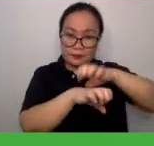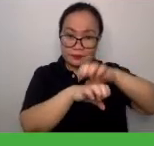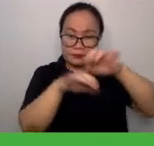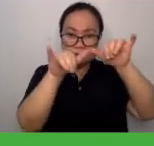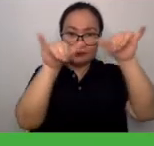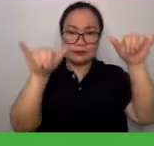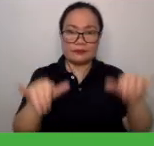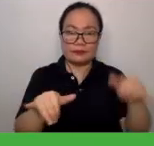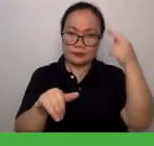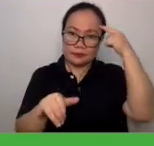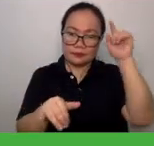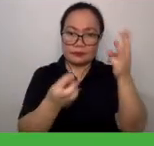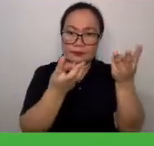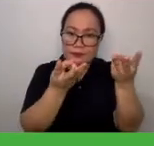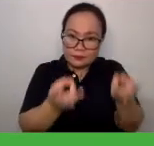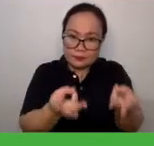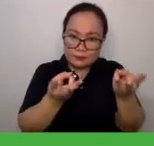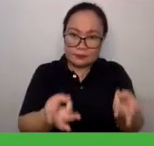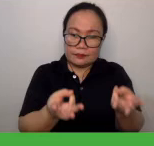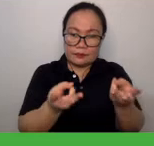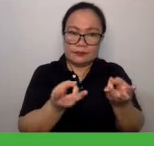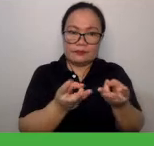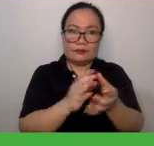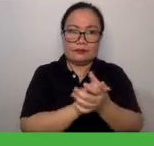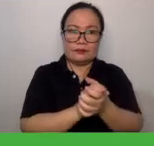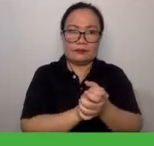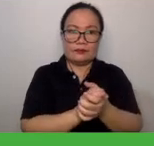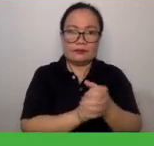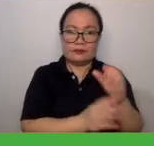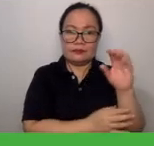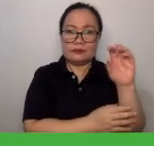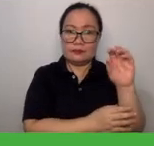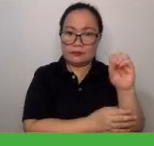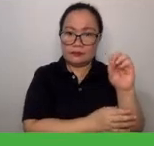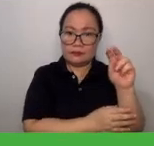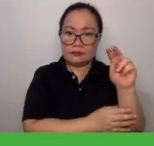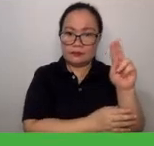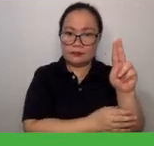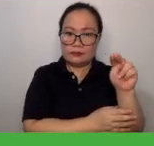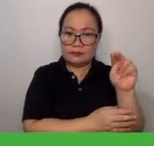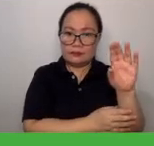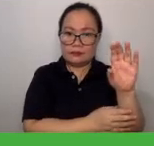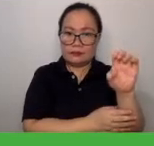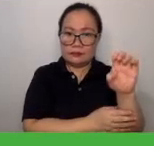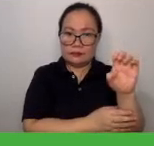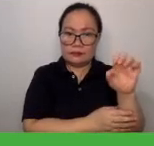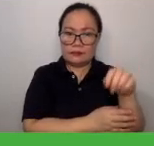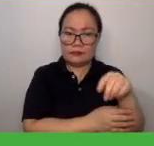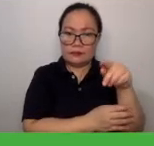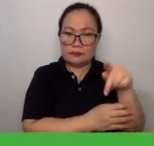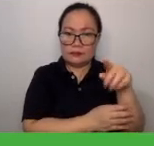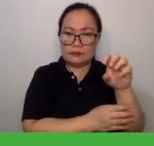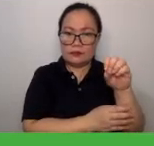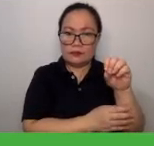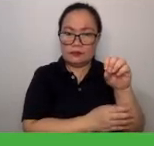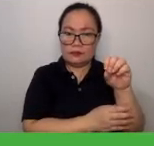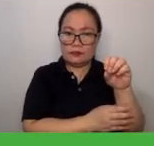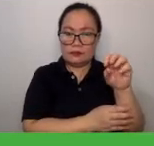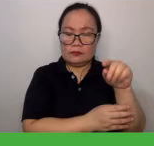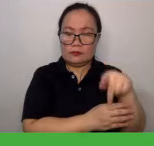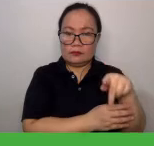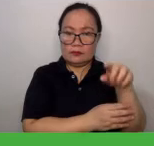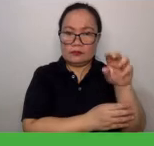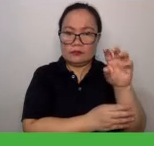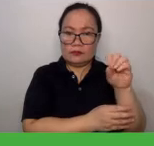English system for weight. So, ito po yung mga ginagamit natin. We have the ounce, pounds, and ton.